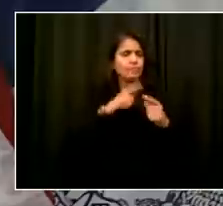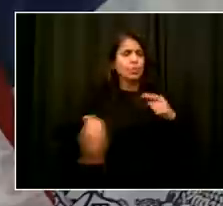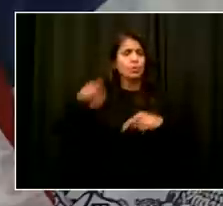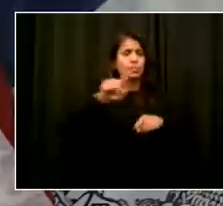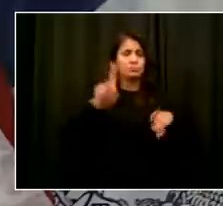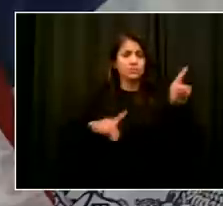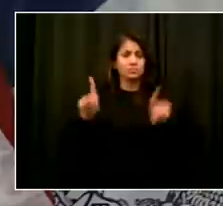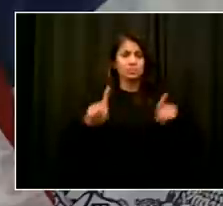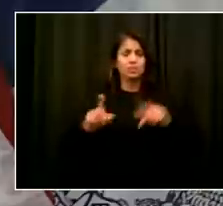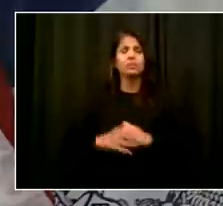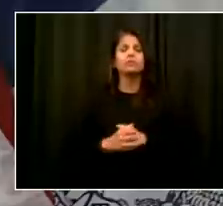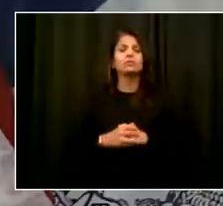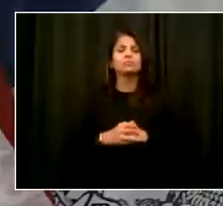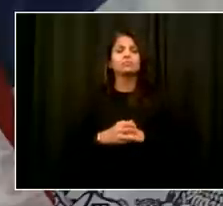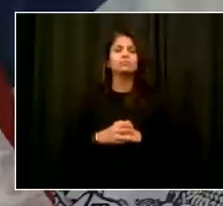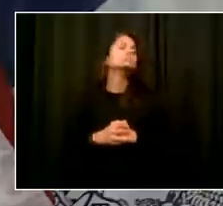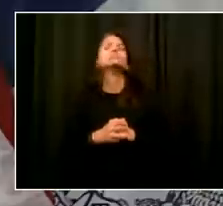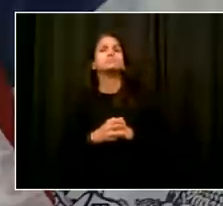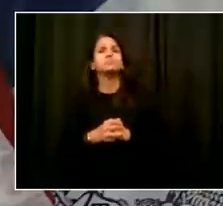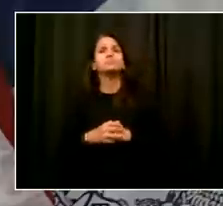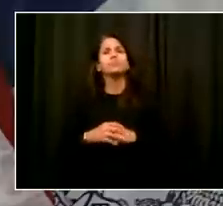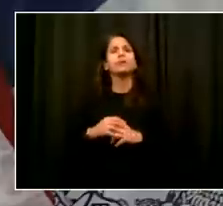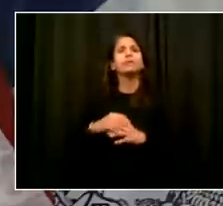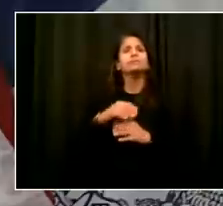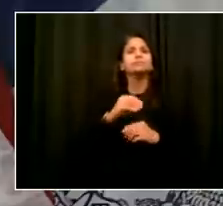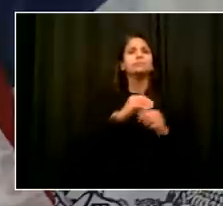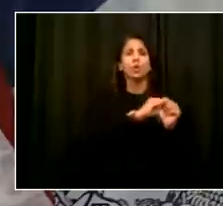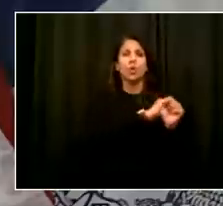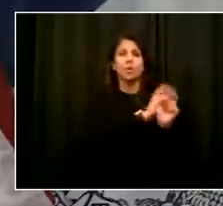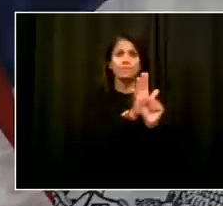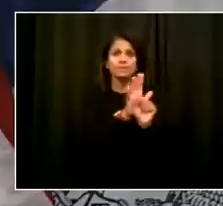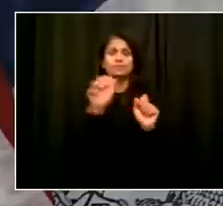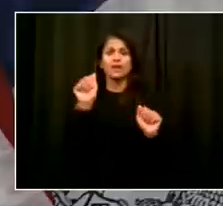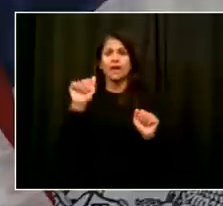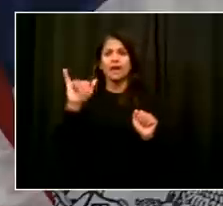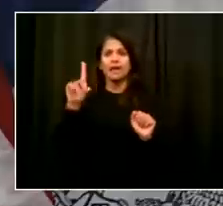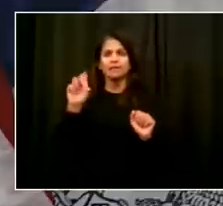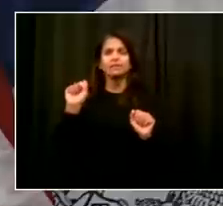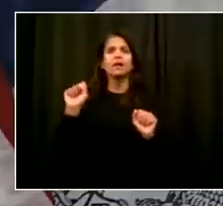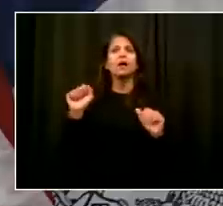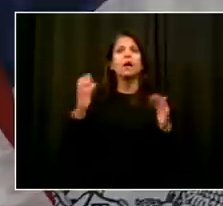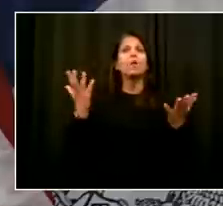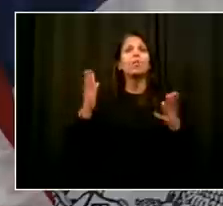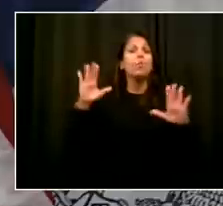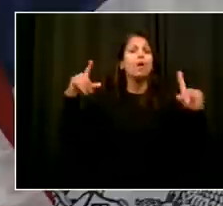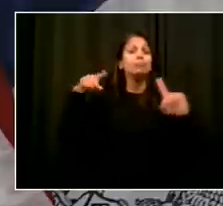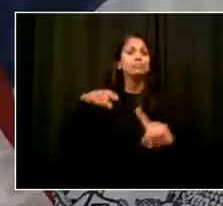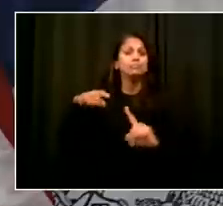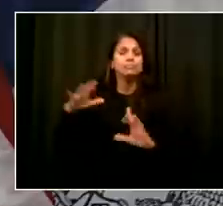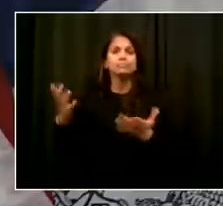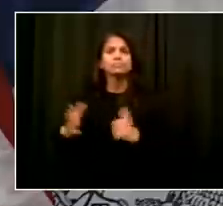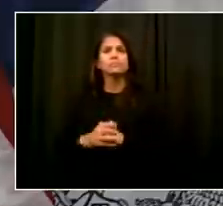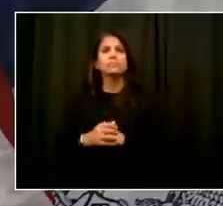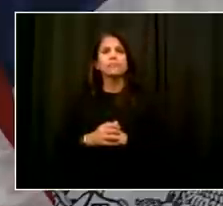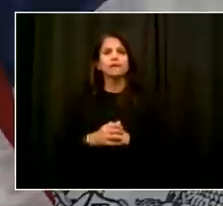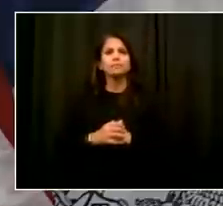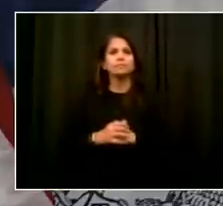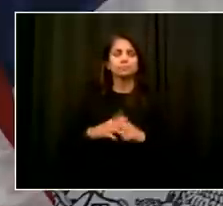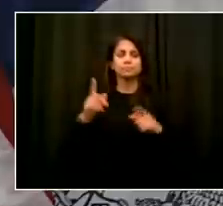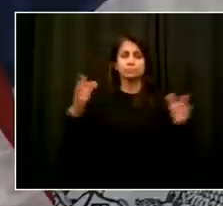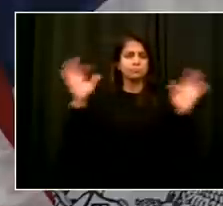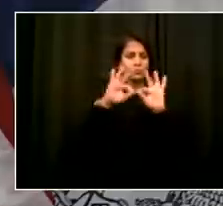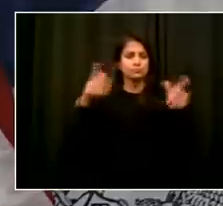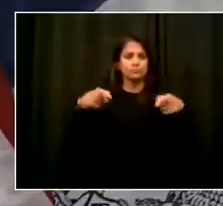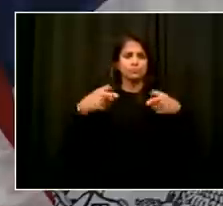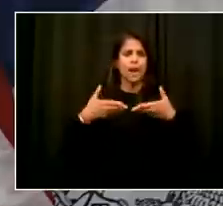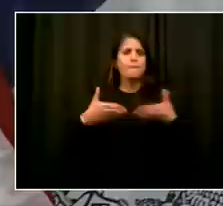our public health leadership plays in protecting us. Hearing those voices of the people and finding solutions and approaches that